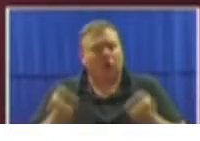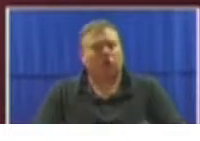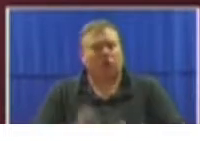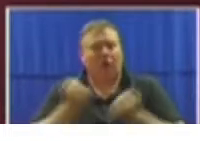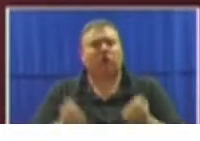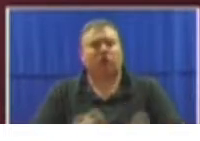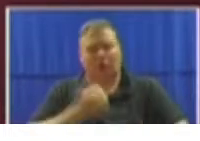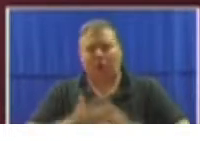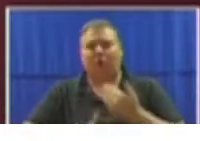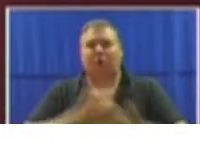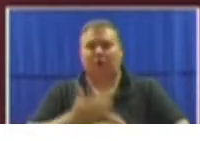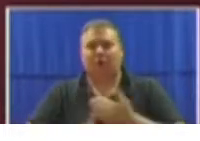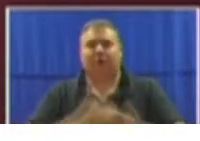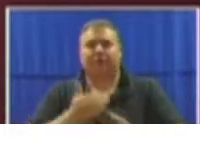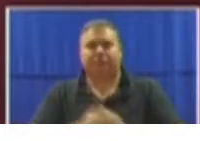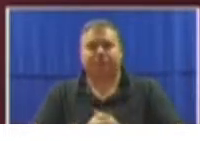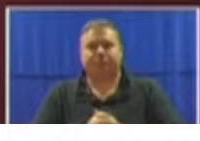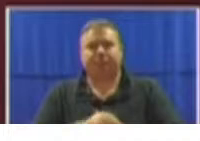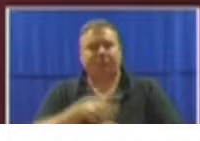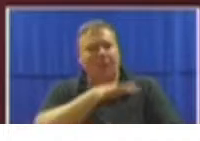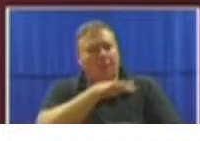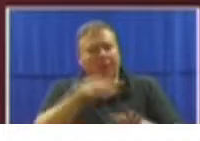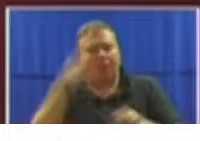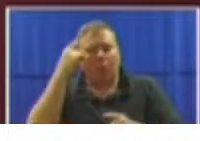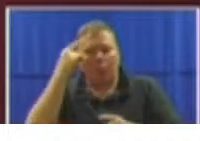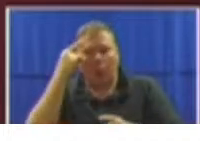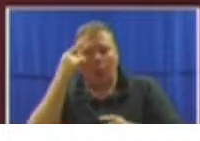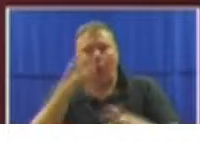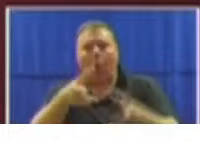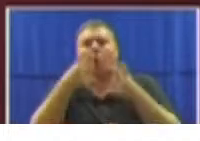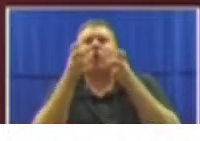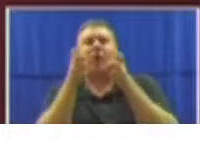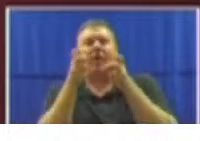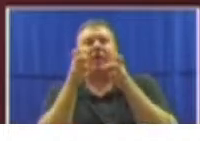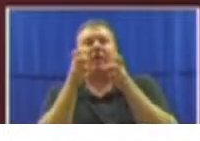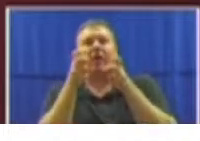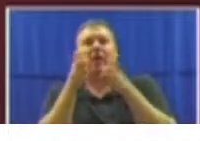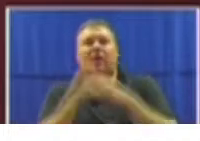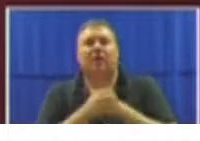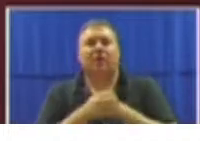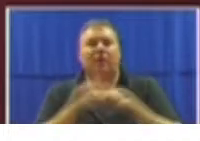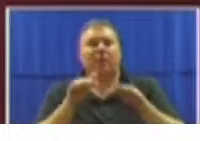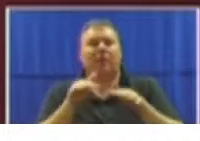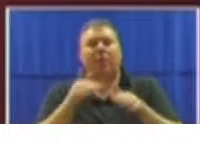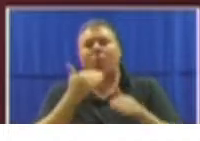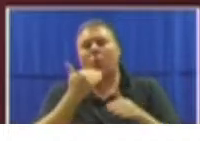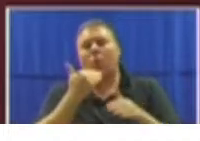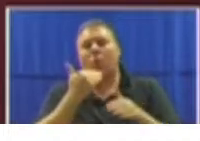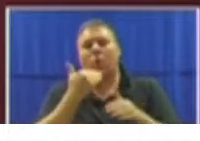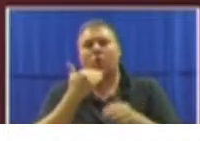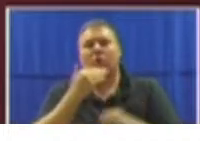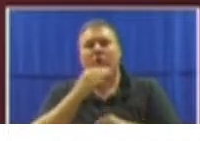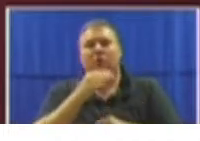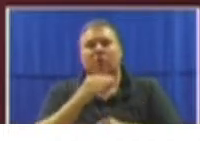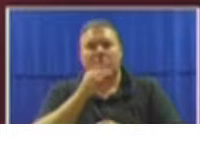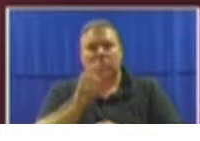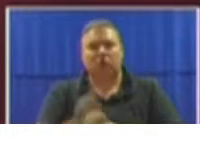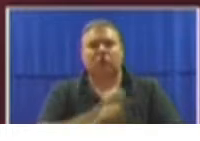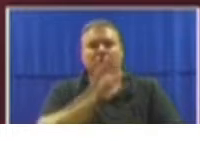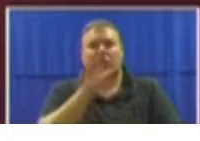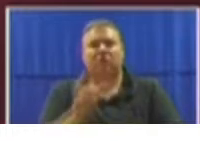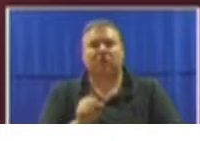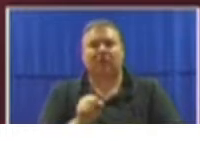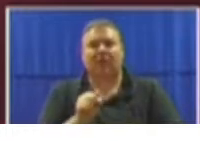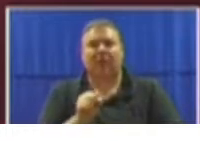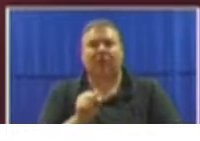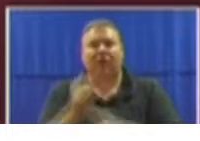requires a conscious populace which recognizes that the agents and proponents of South Africa's oppressive